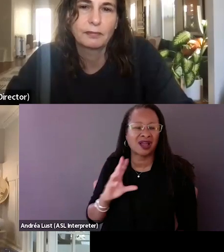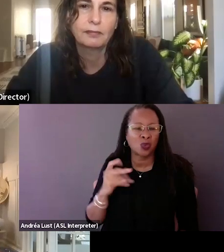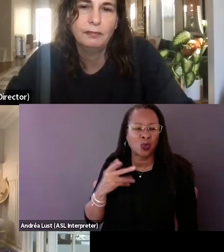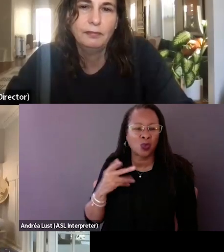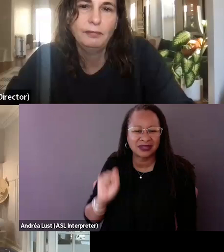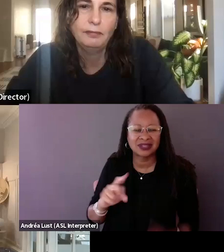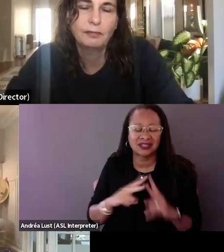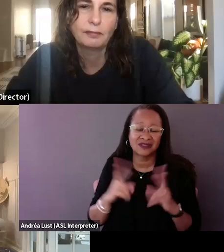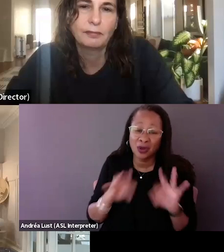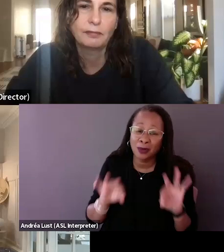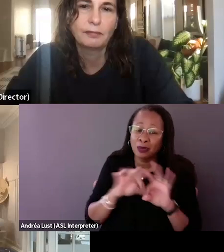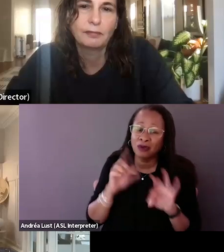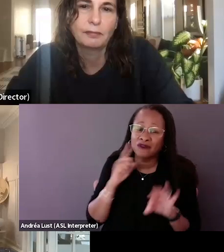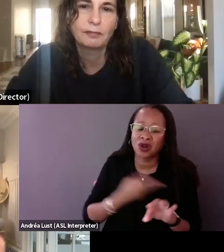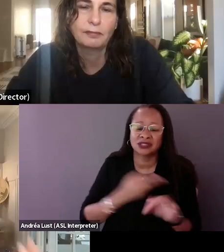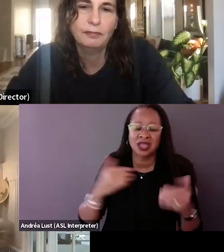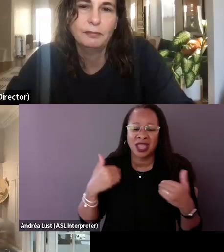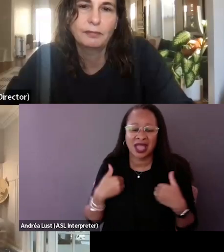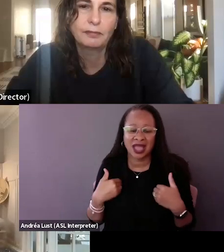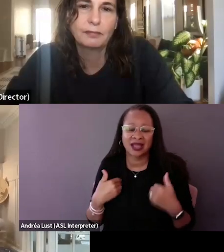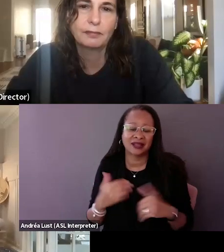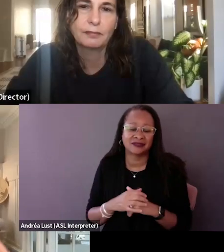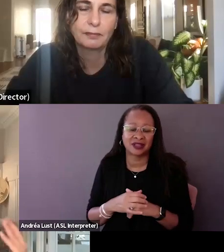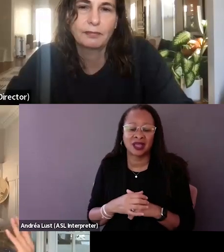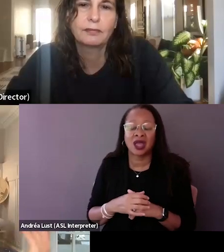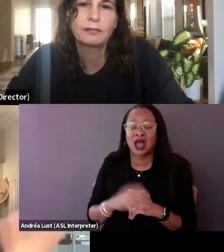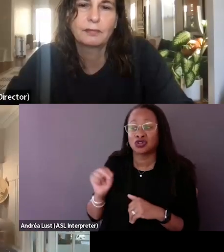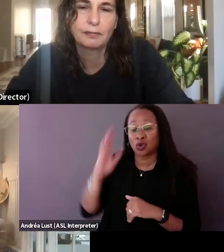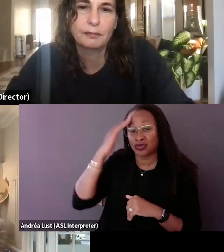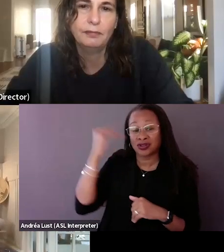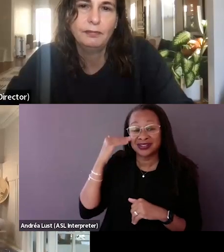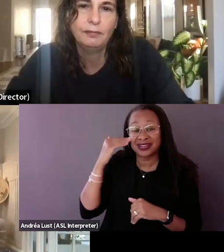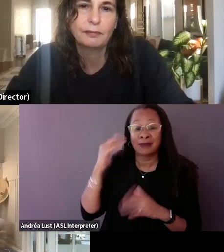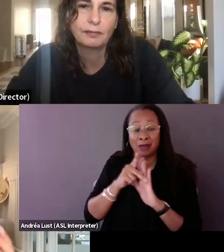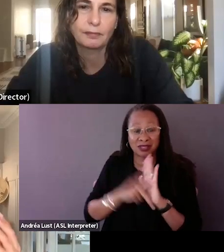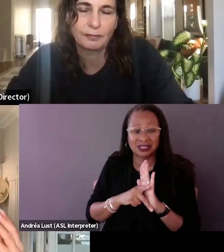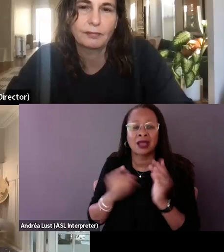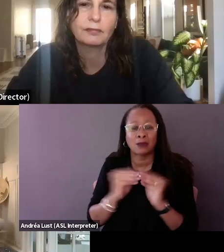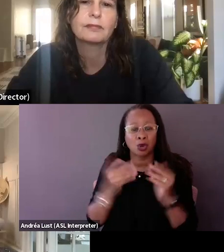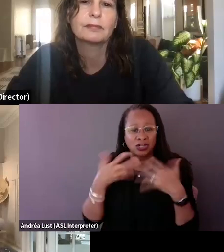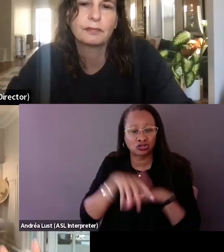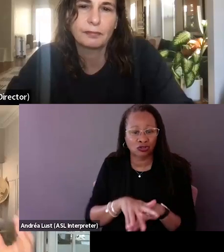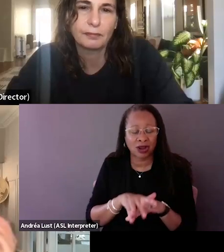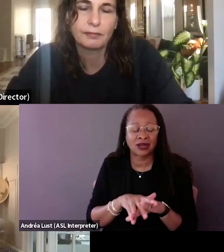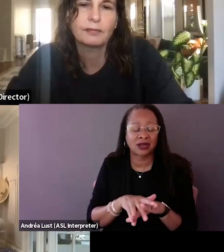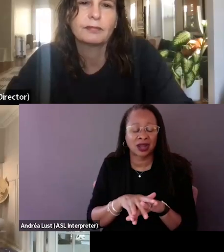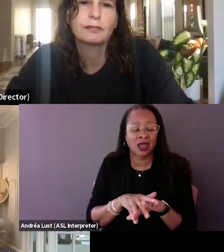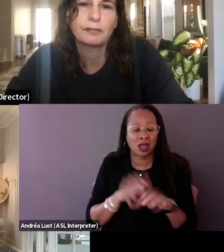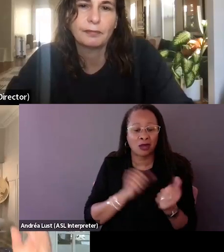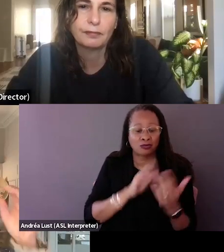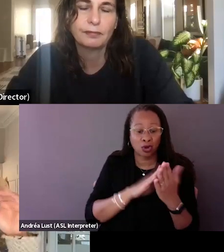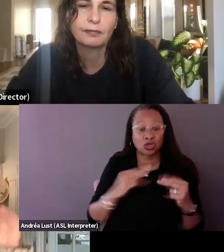it's very important for us to have, when it comes to North Korea policy, it's integrated approach. Humanitarian issues and human